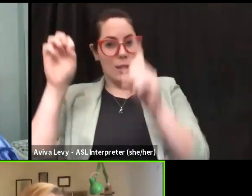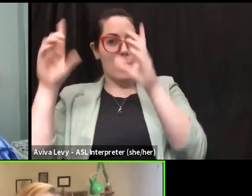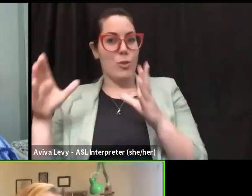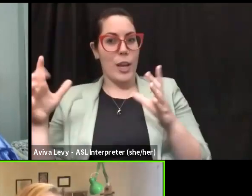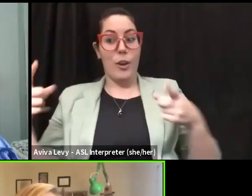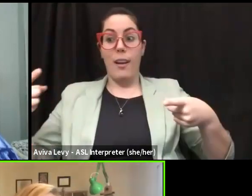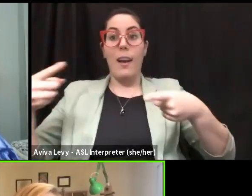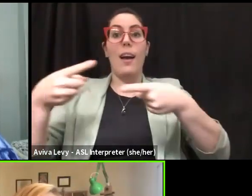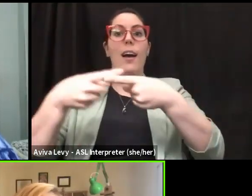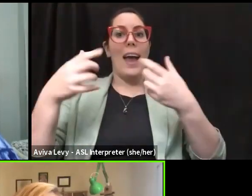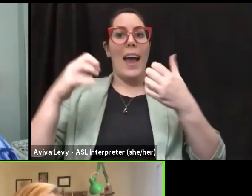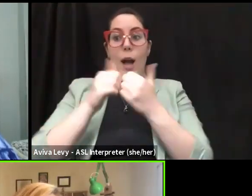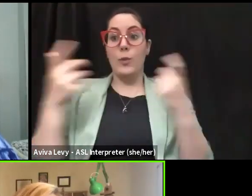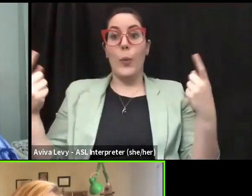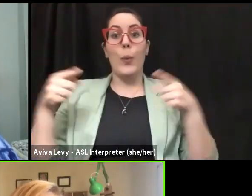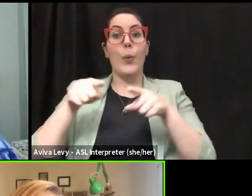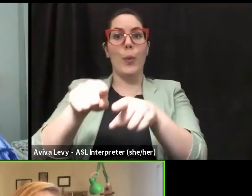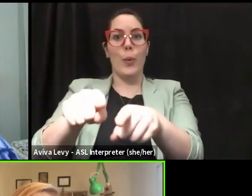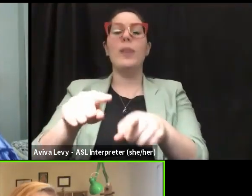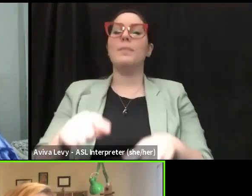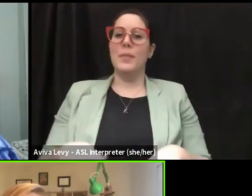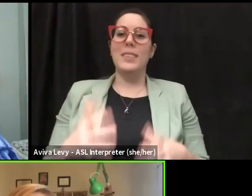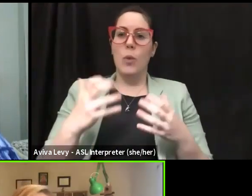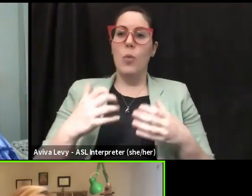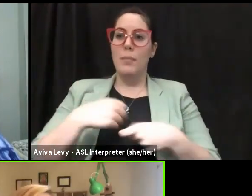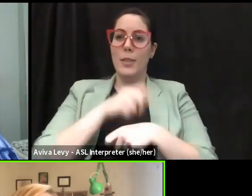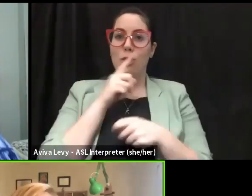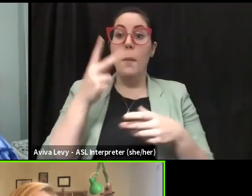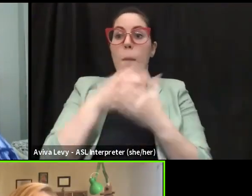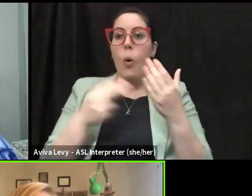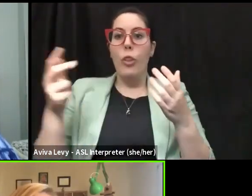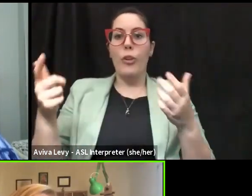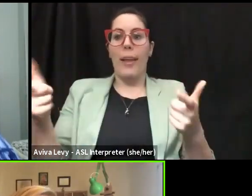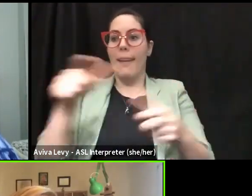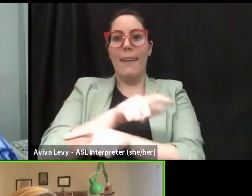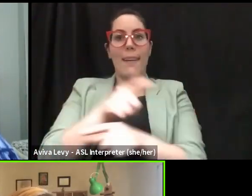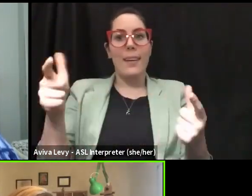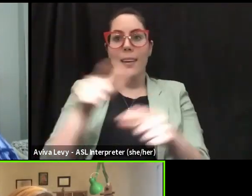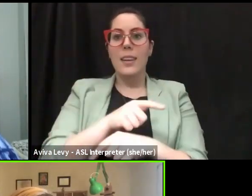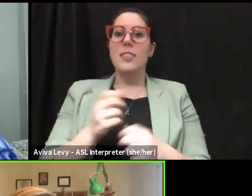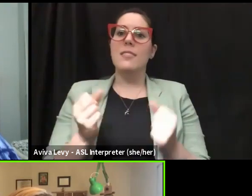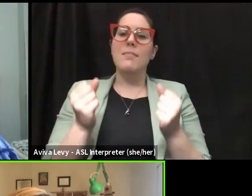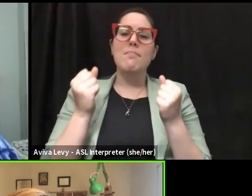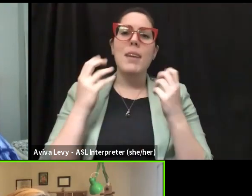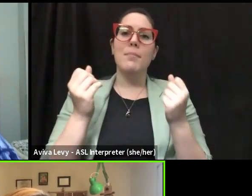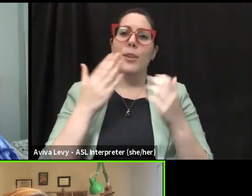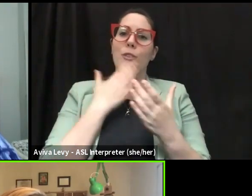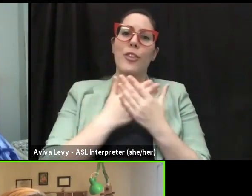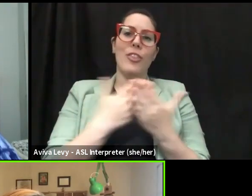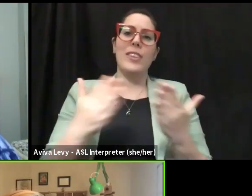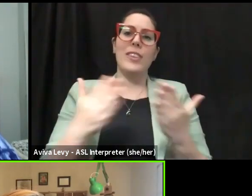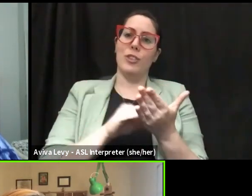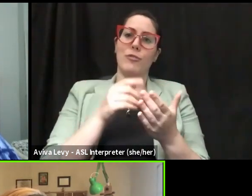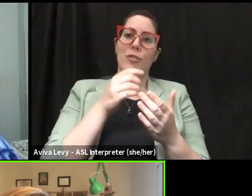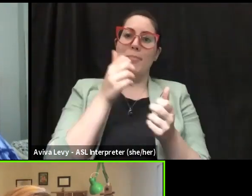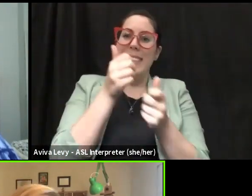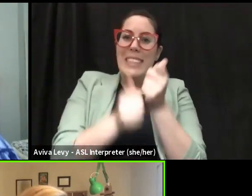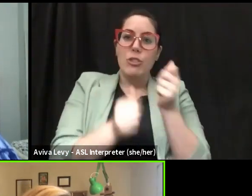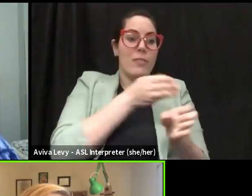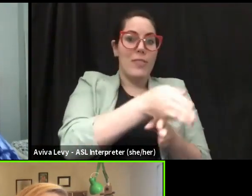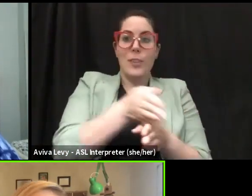some of those back and forth into each other. The gems and nuggets that I learned from each. I've